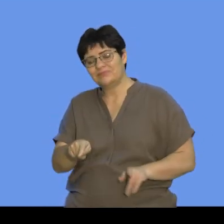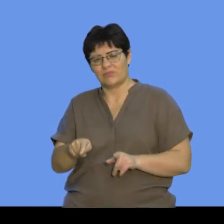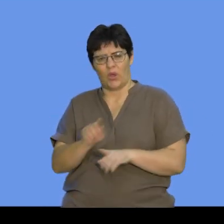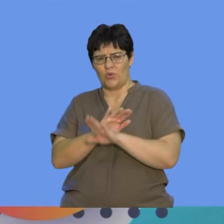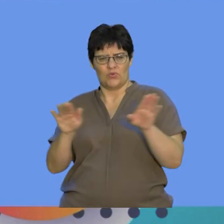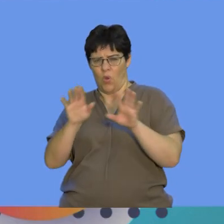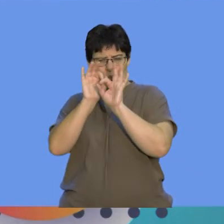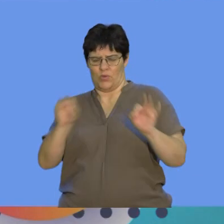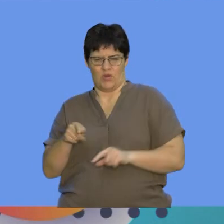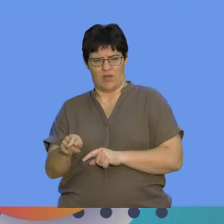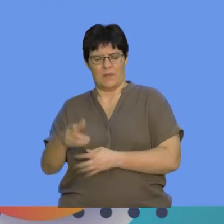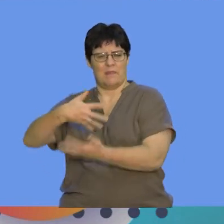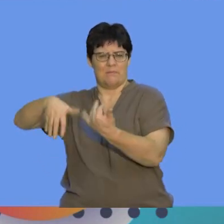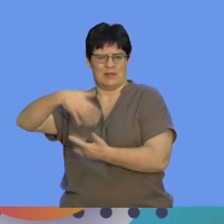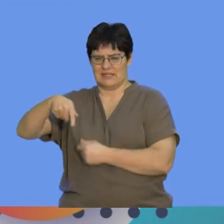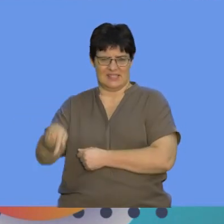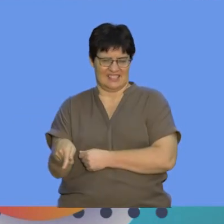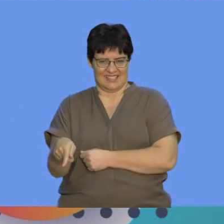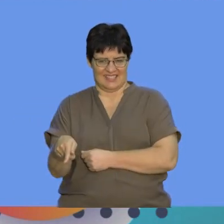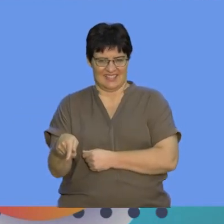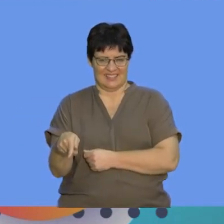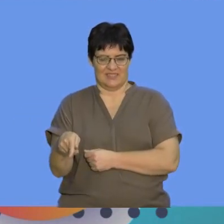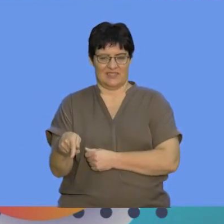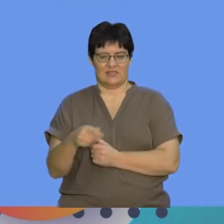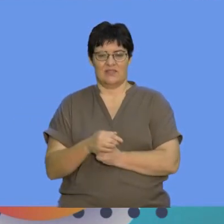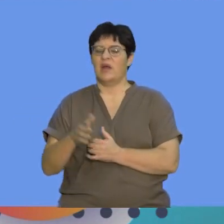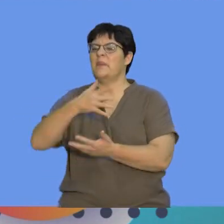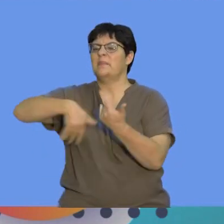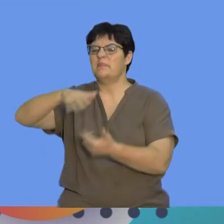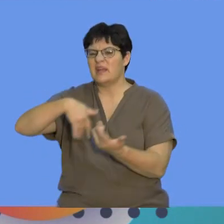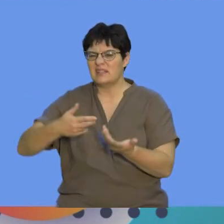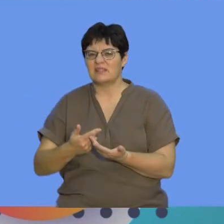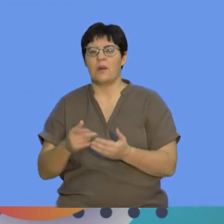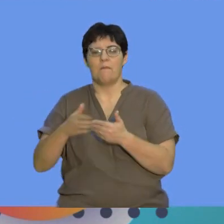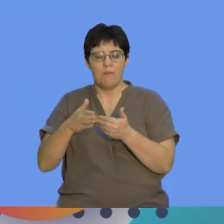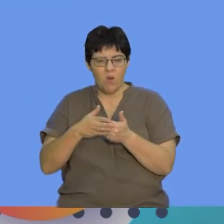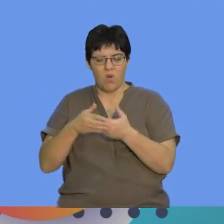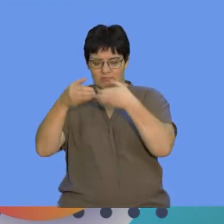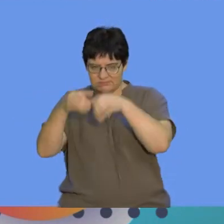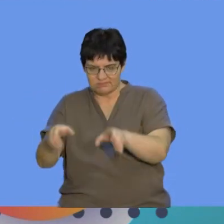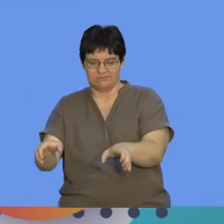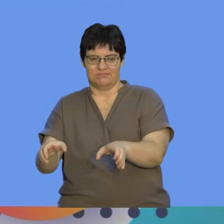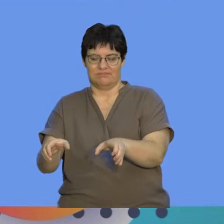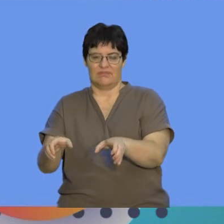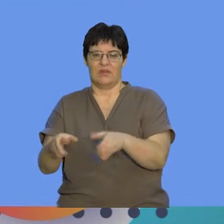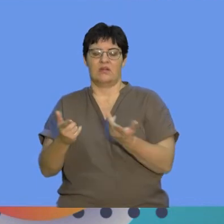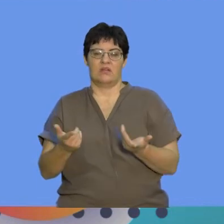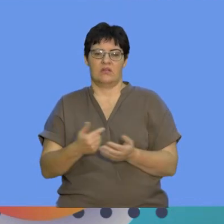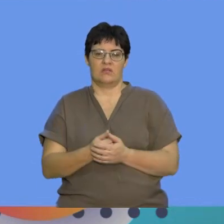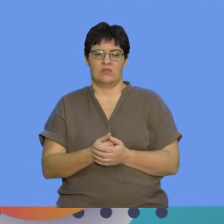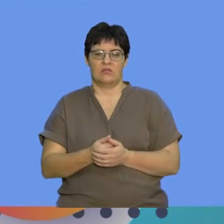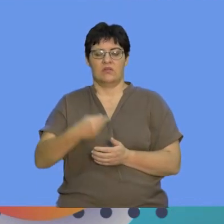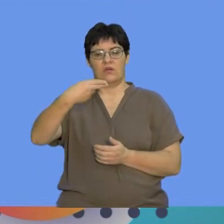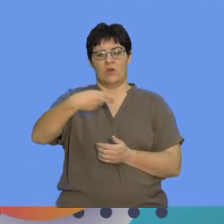substances that can be mixtures, okay? Mixtures are further divided again into either